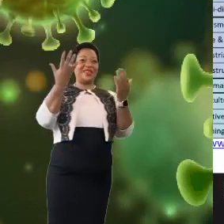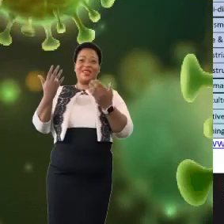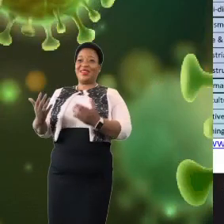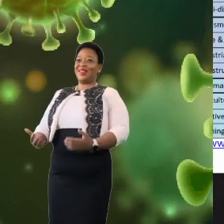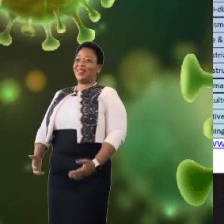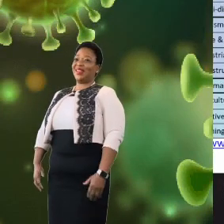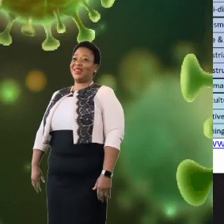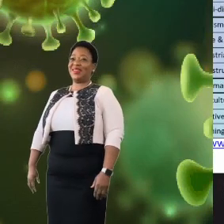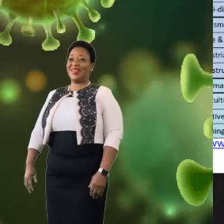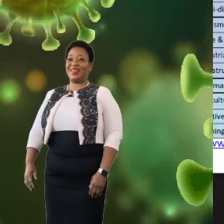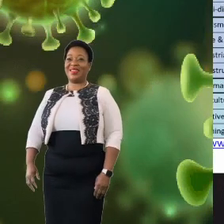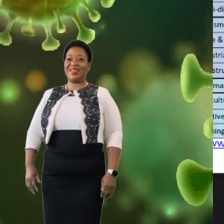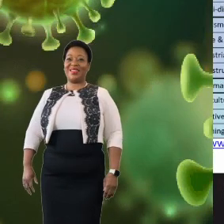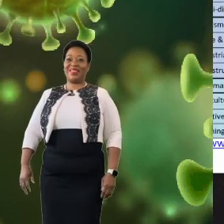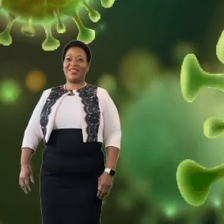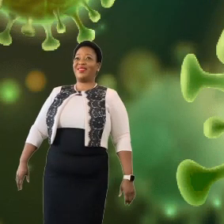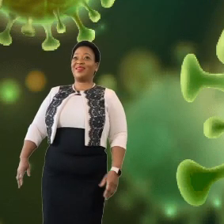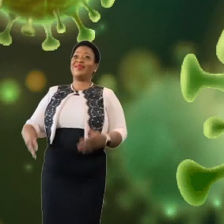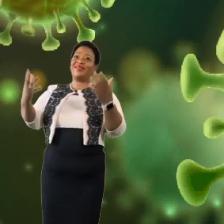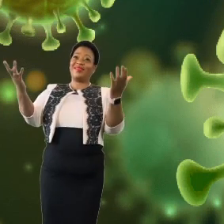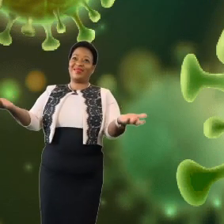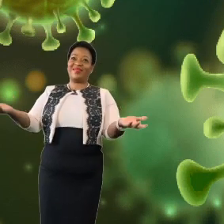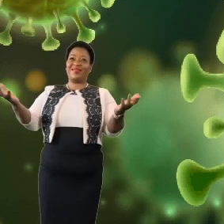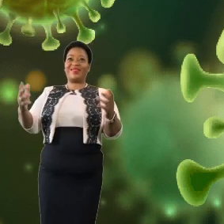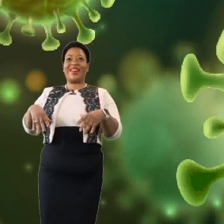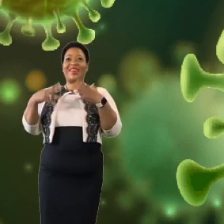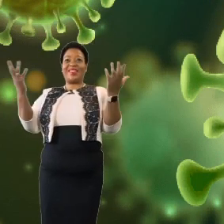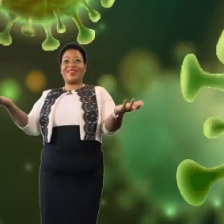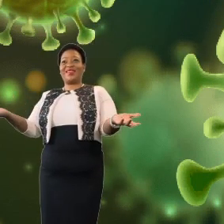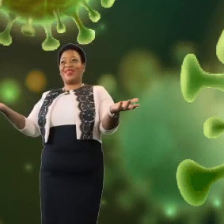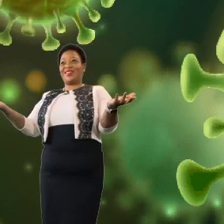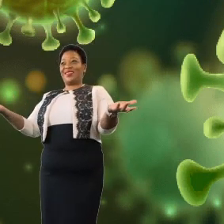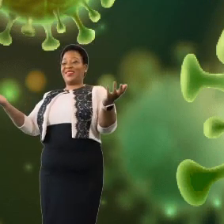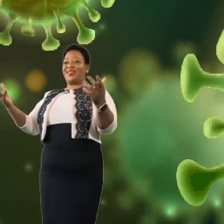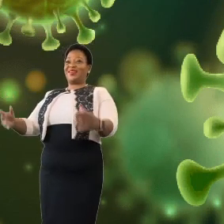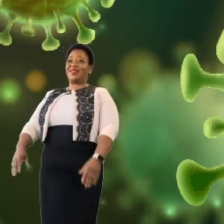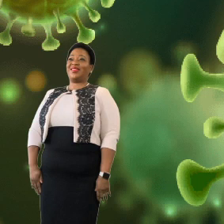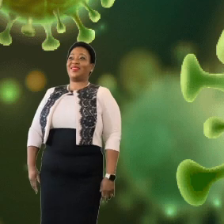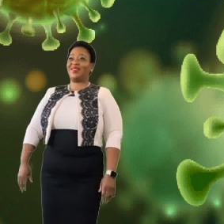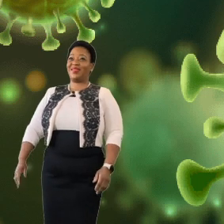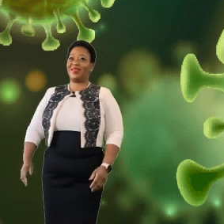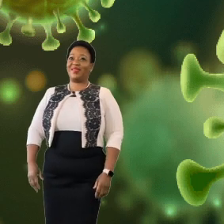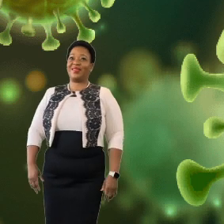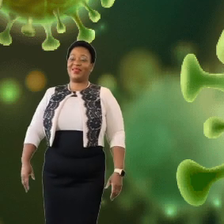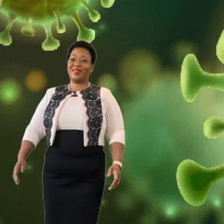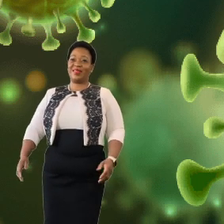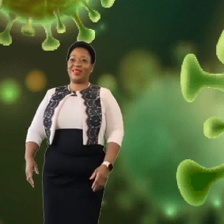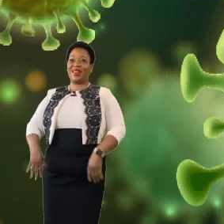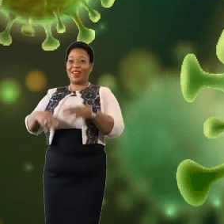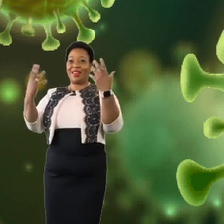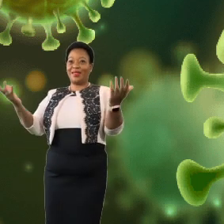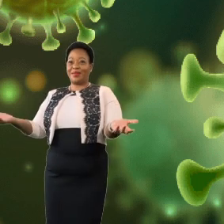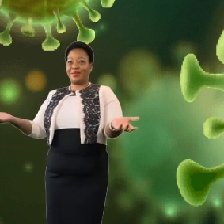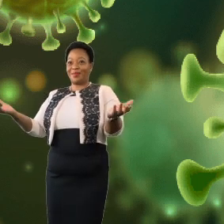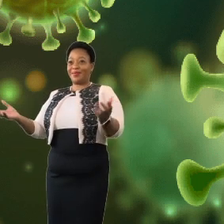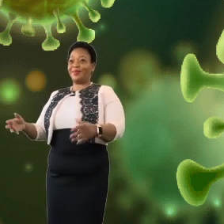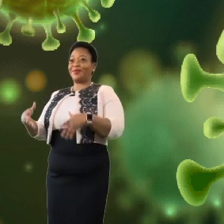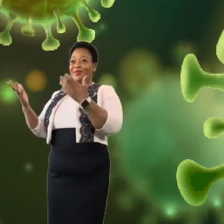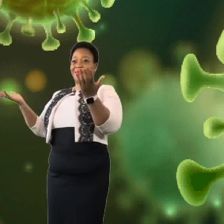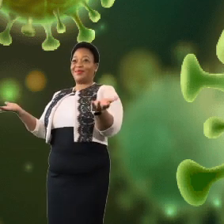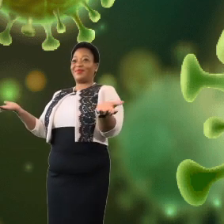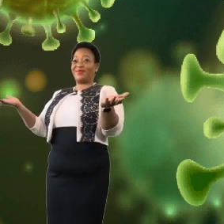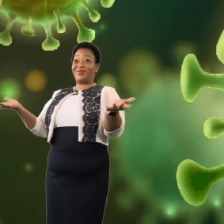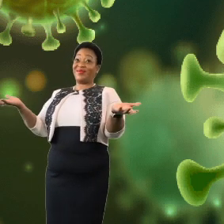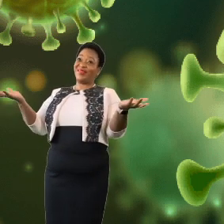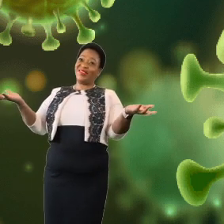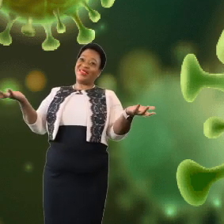We've already done all the webinars of the 28th. So tomorrow, there will be no